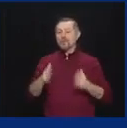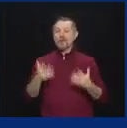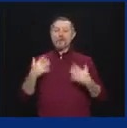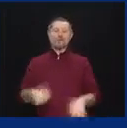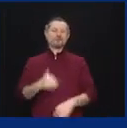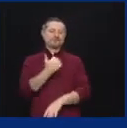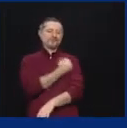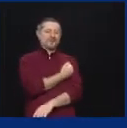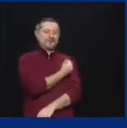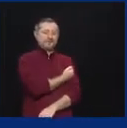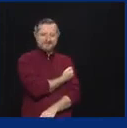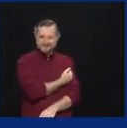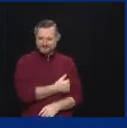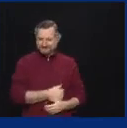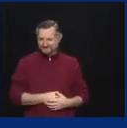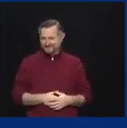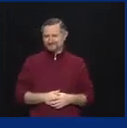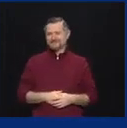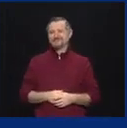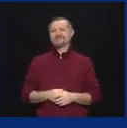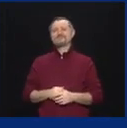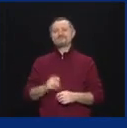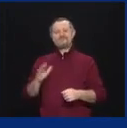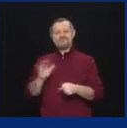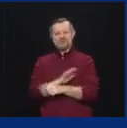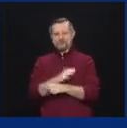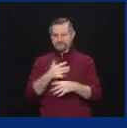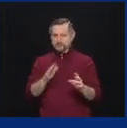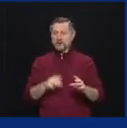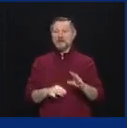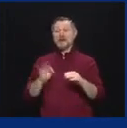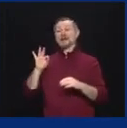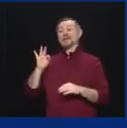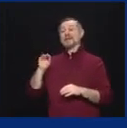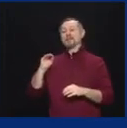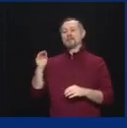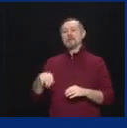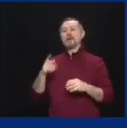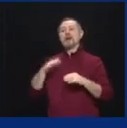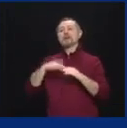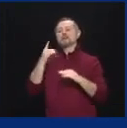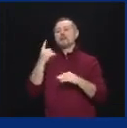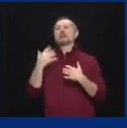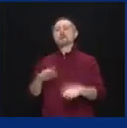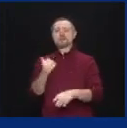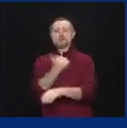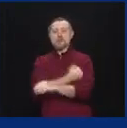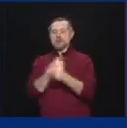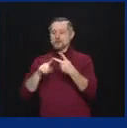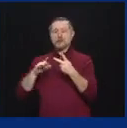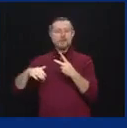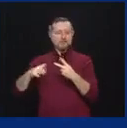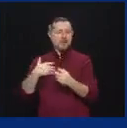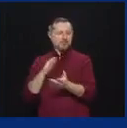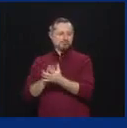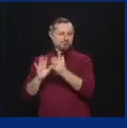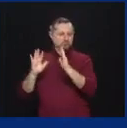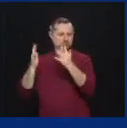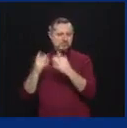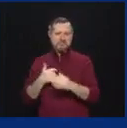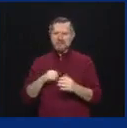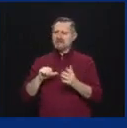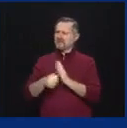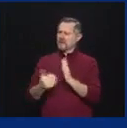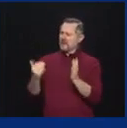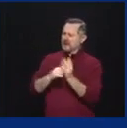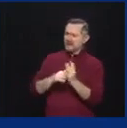the 90% of New Yorkers who've had at least one dose. So I want to give one more strong message about the